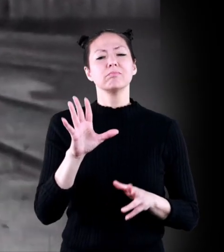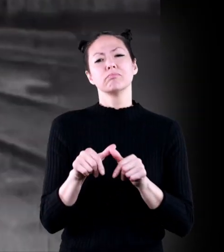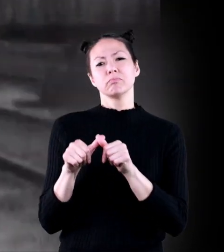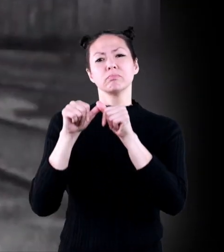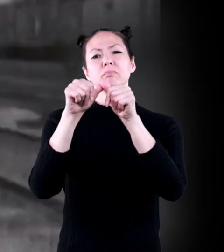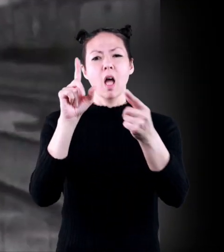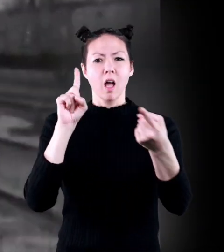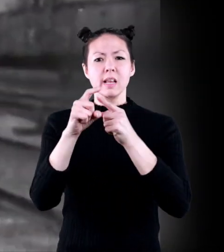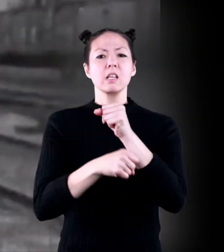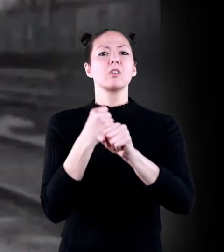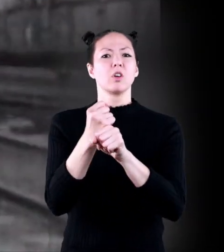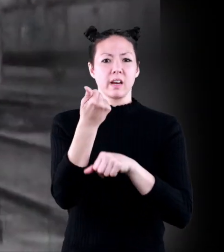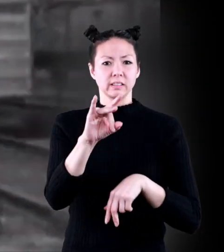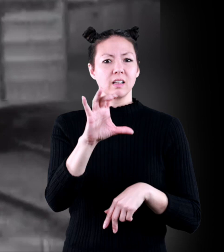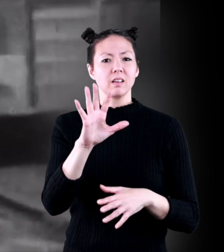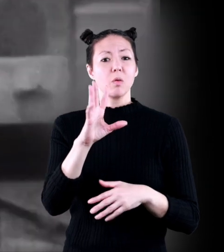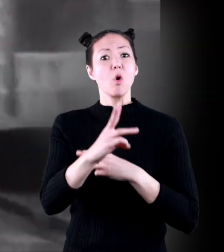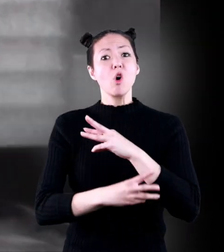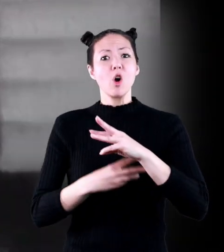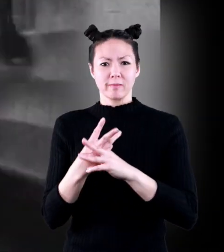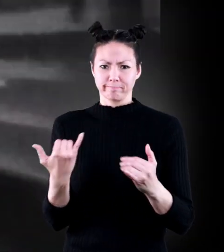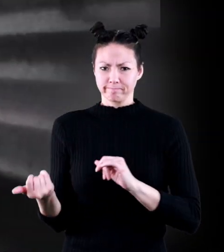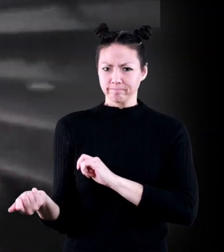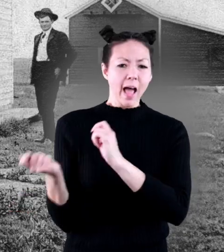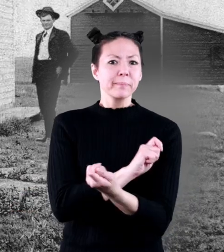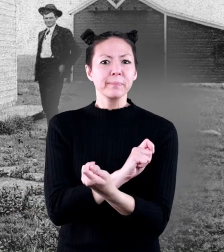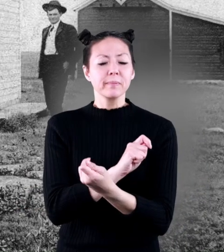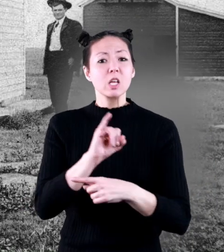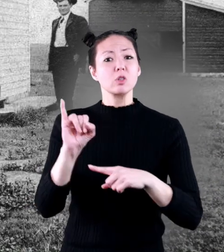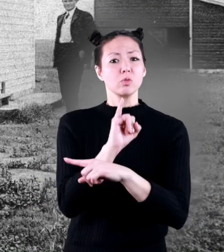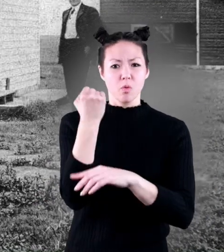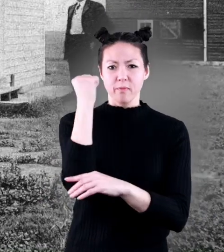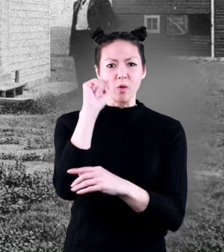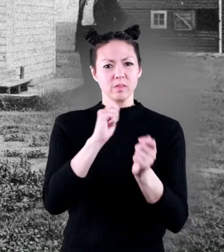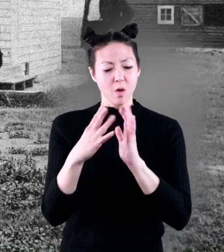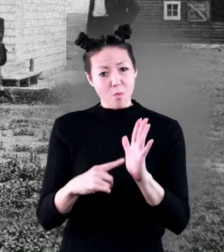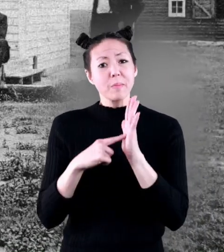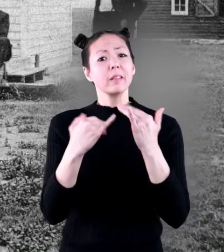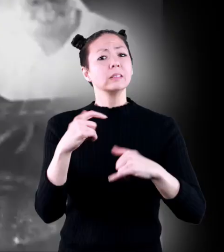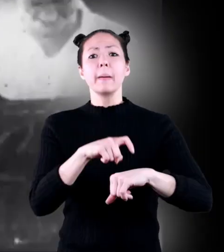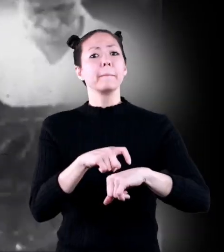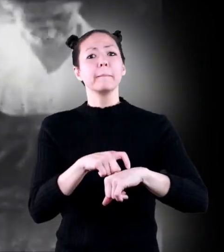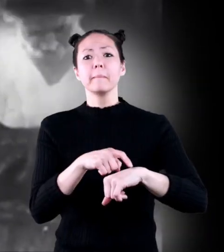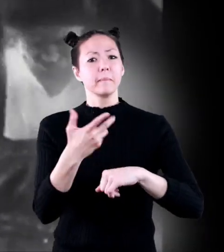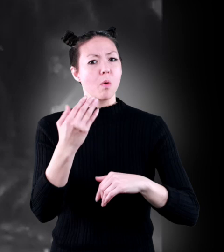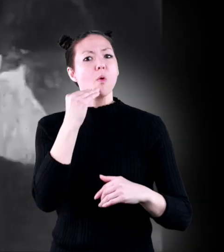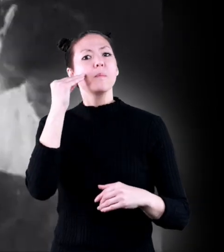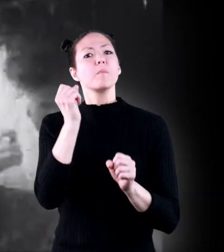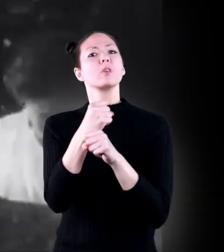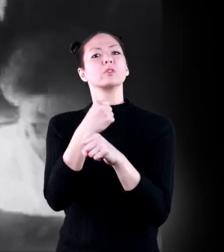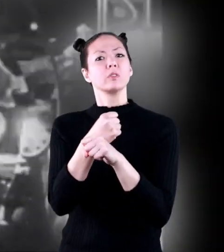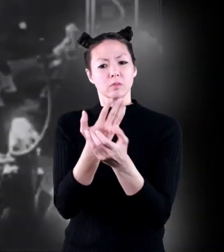the 1800s, changed the world. The Industrial Revolution represents the time when home production of